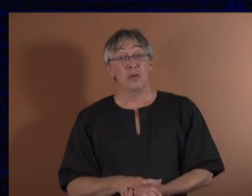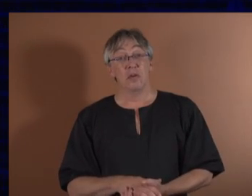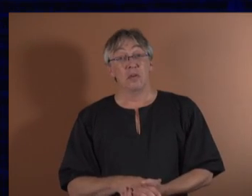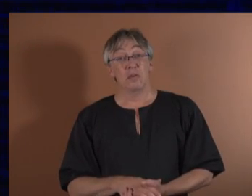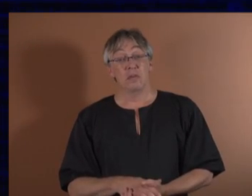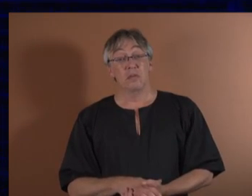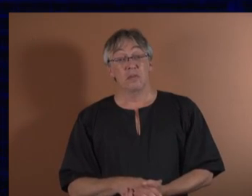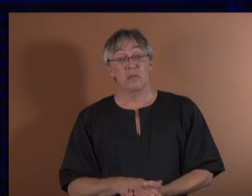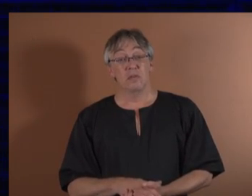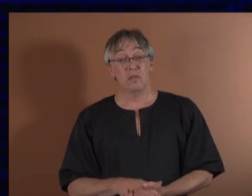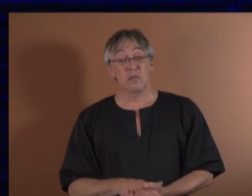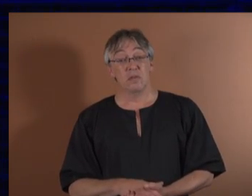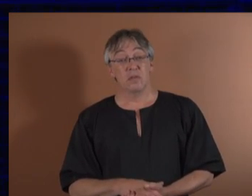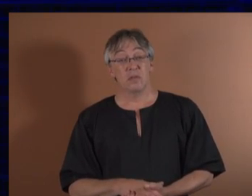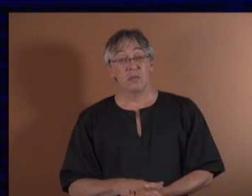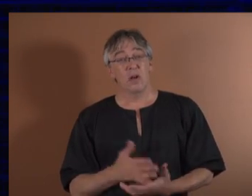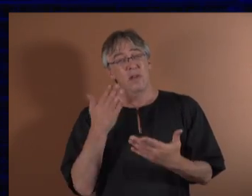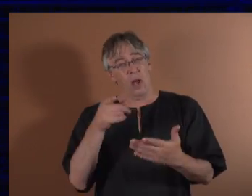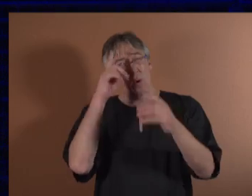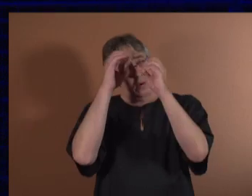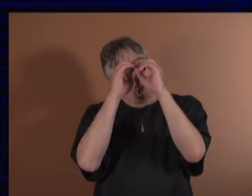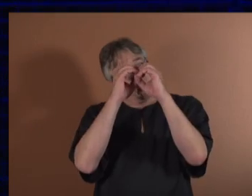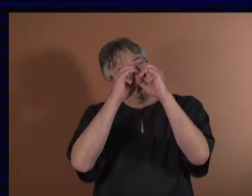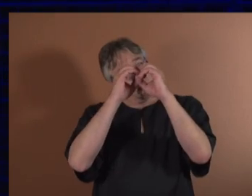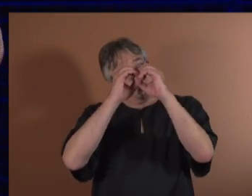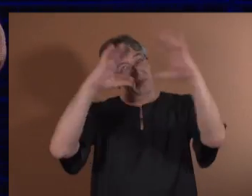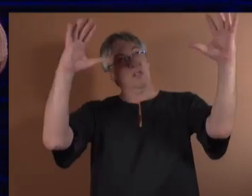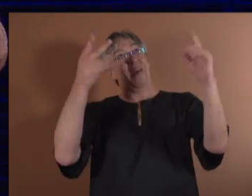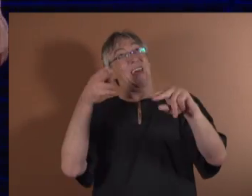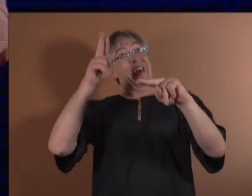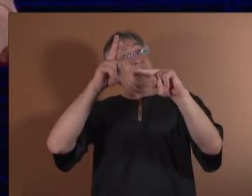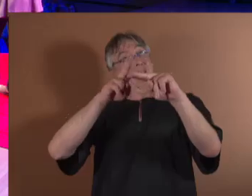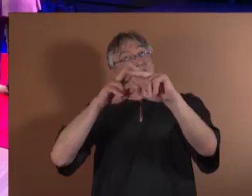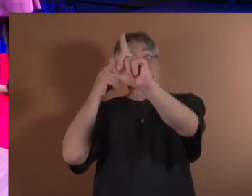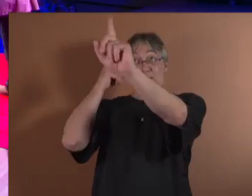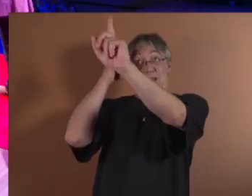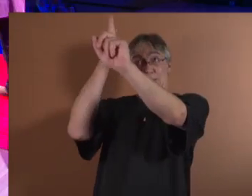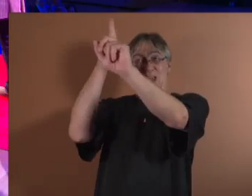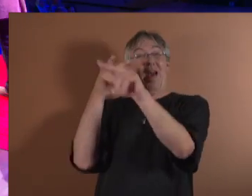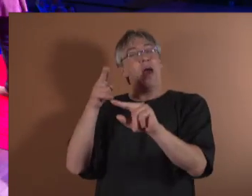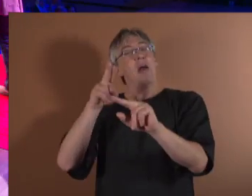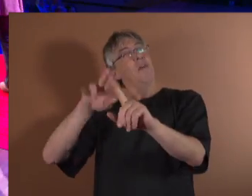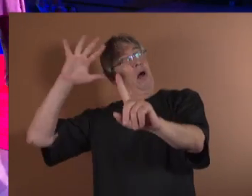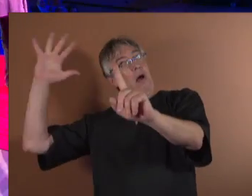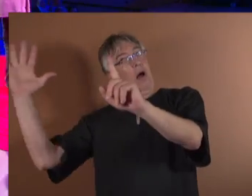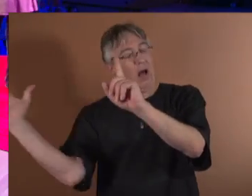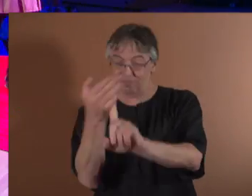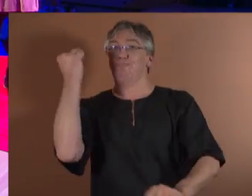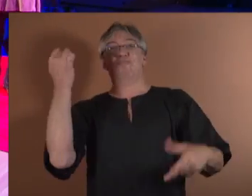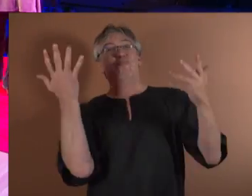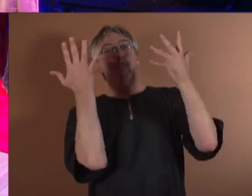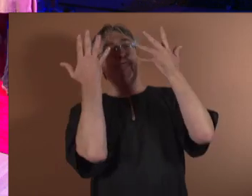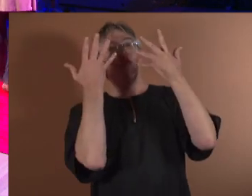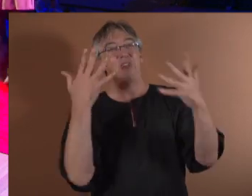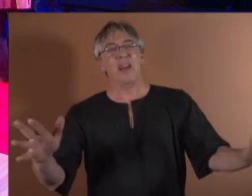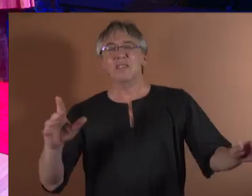you go out to the end and you produce a vision of success. What is my final ideal scenario and outcome going to